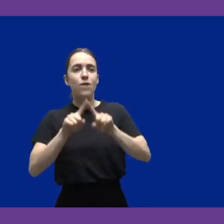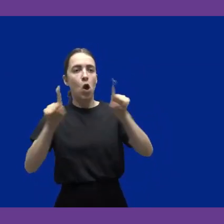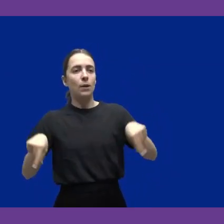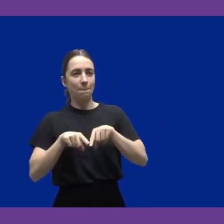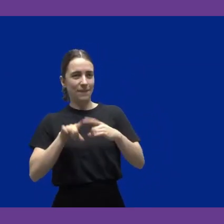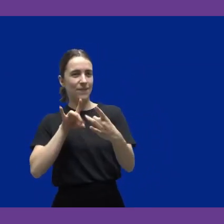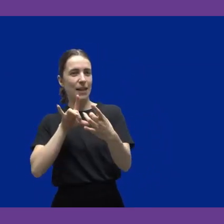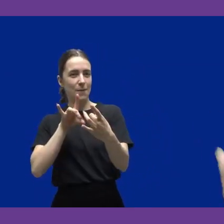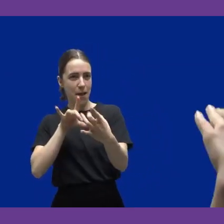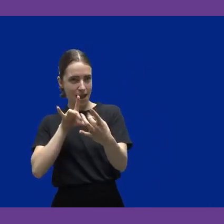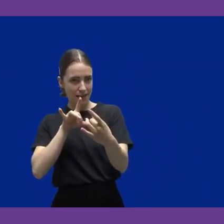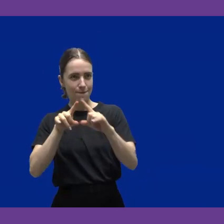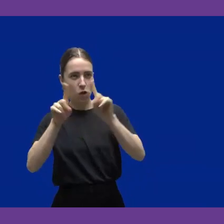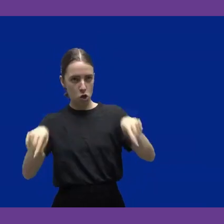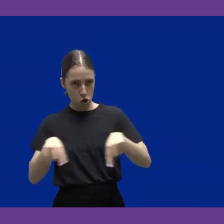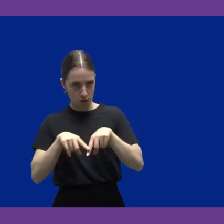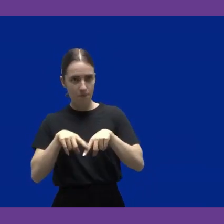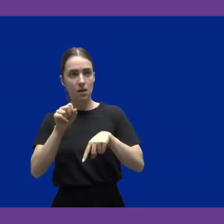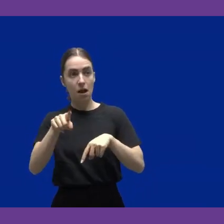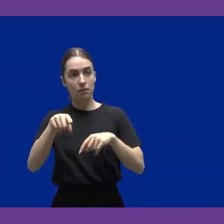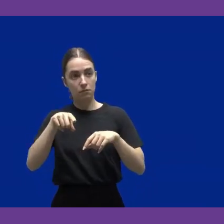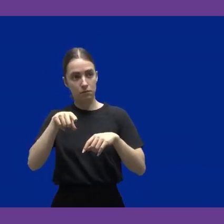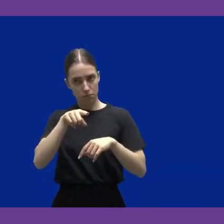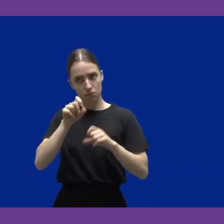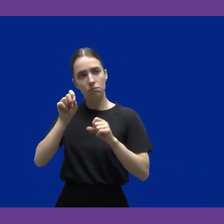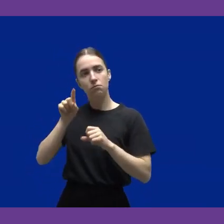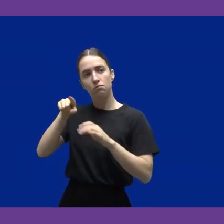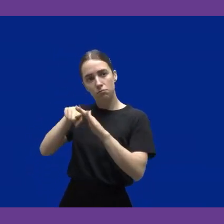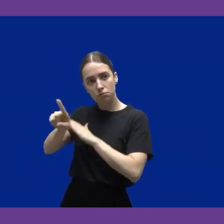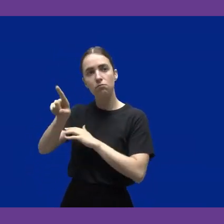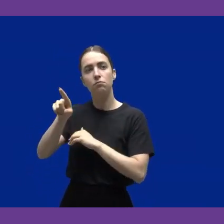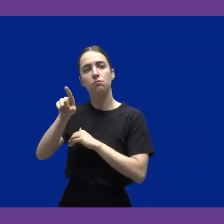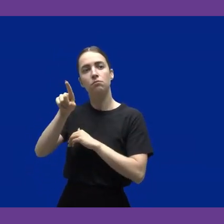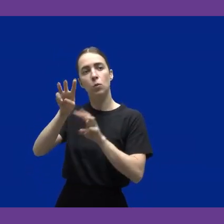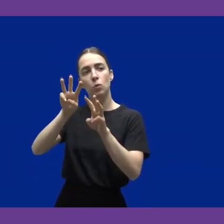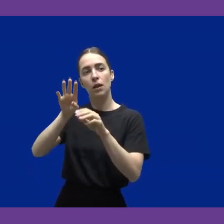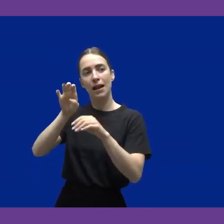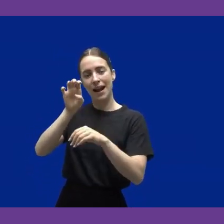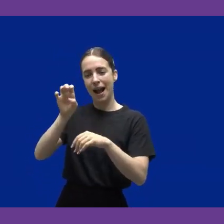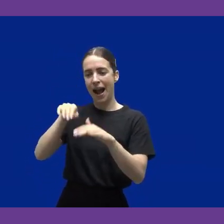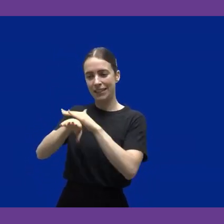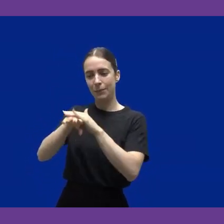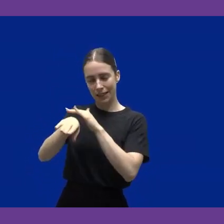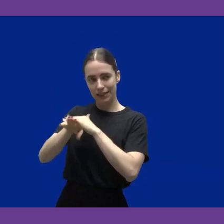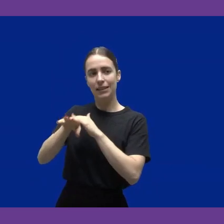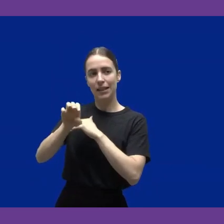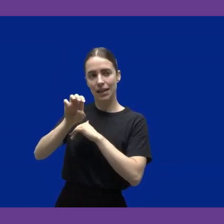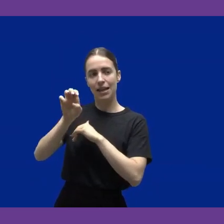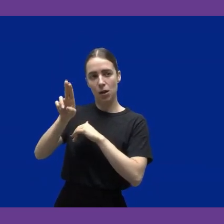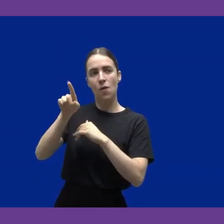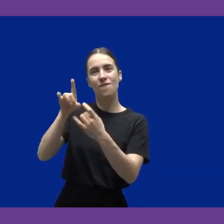AccessibleEU would like you to fill in. It is in the chat, the link. They would like to improve these services. Again,